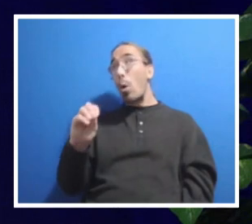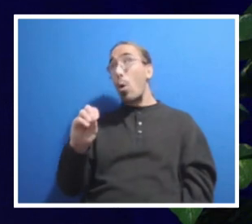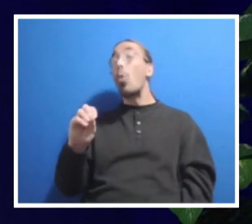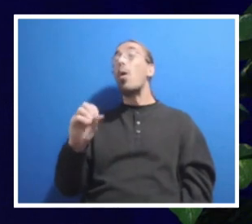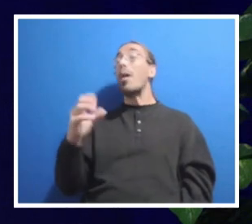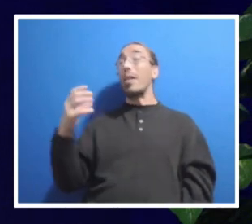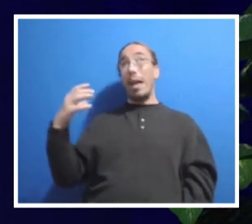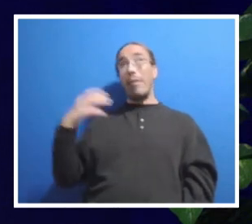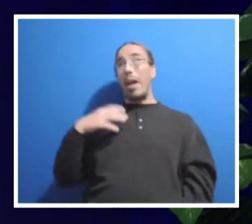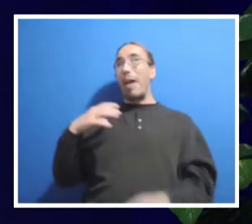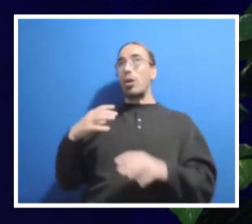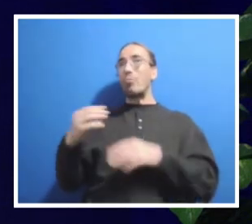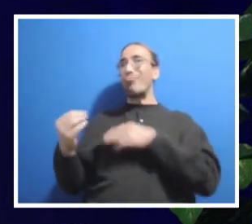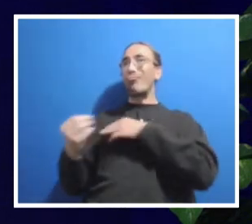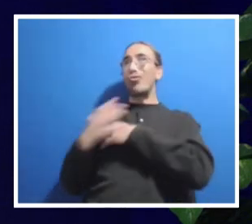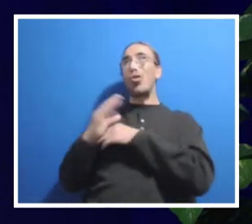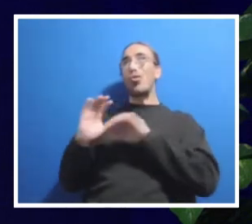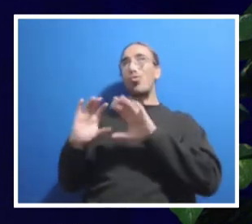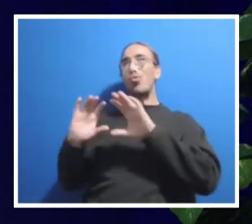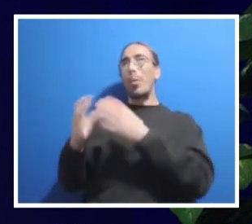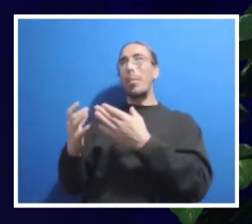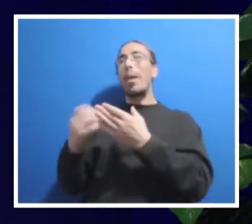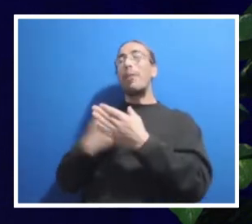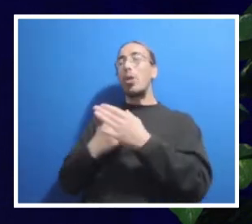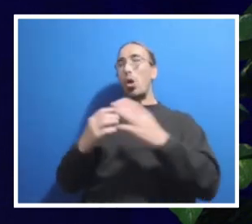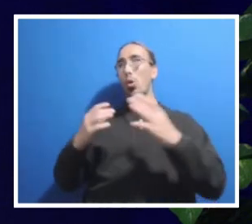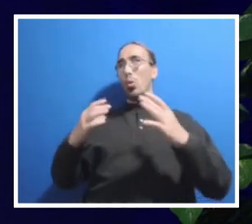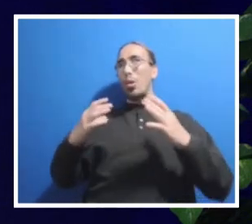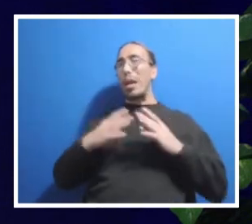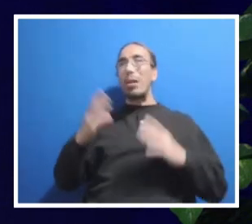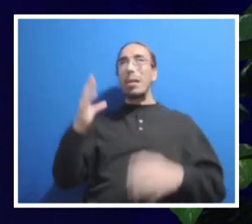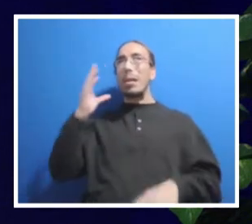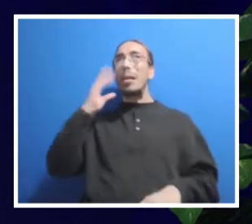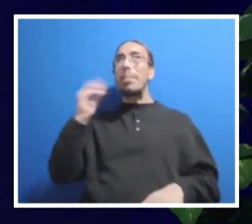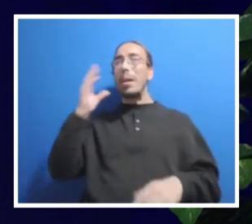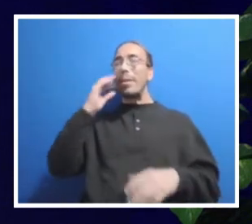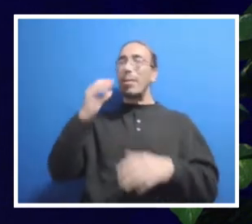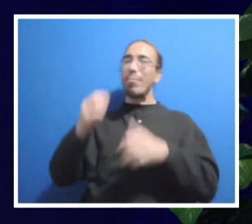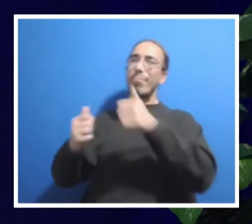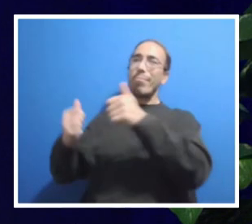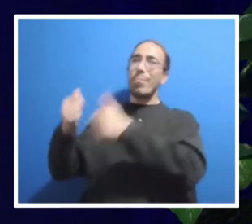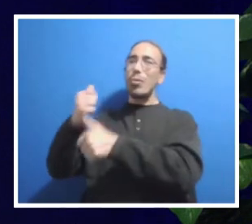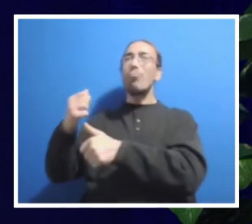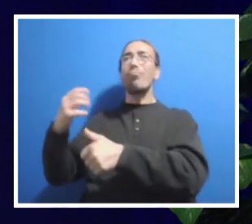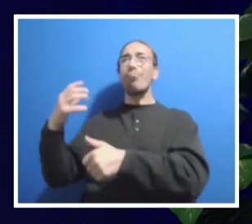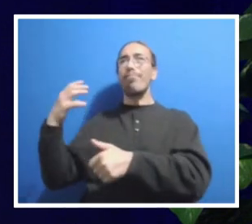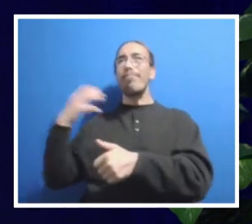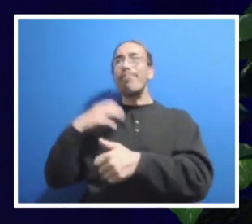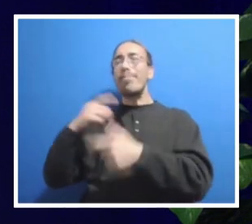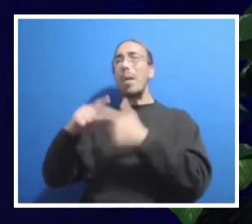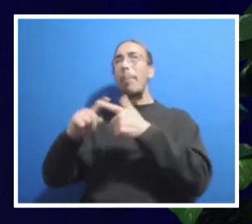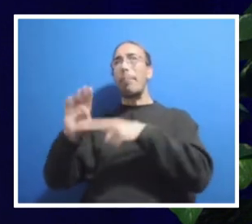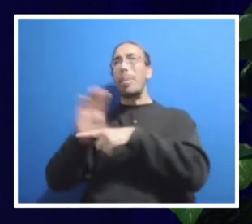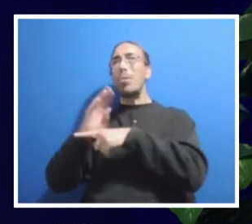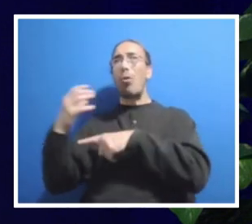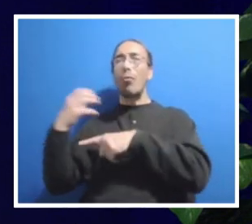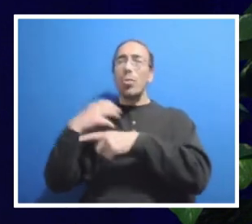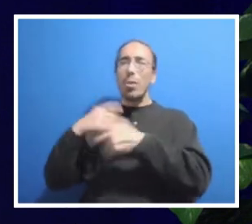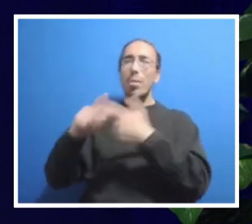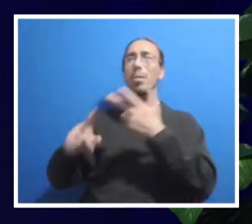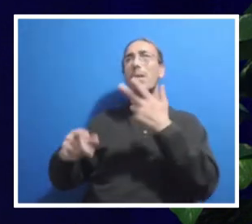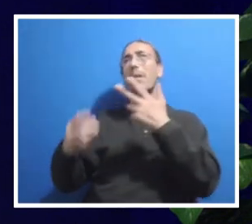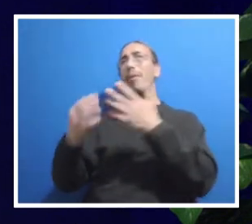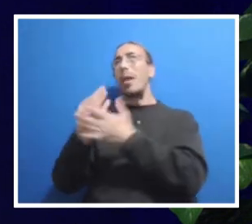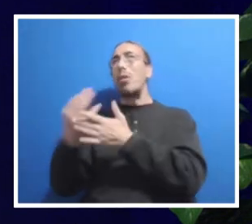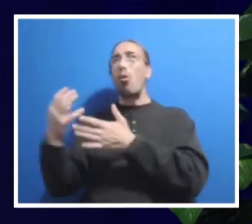group that's made up of retired, experienced chief budget officers, chief business officers, chief financial officers, who really